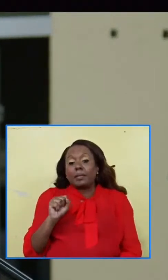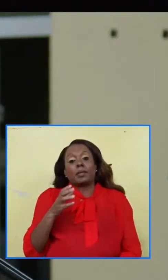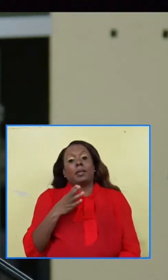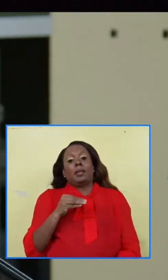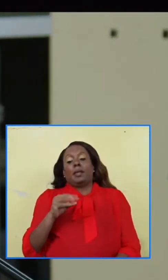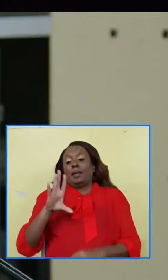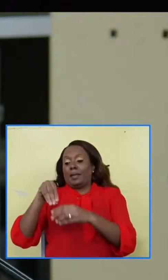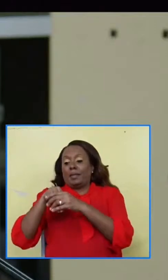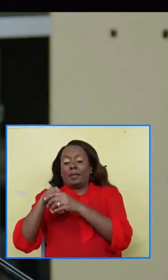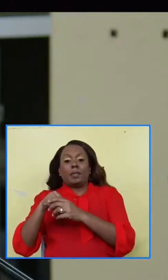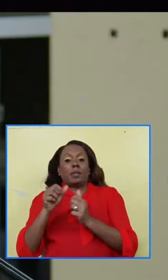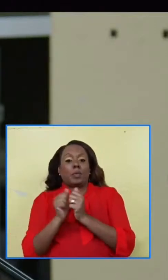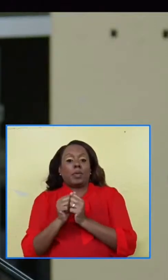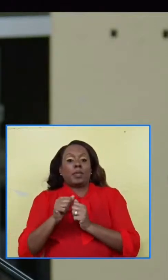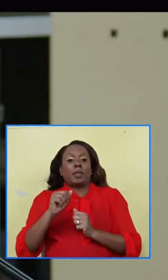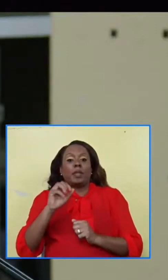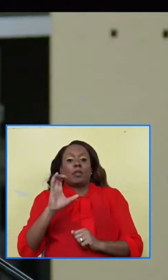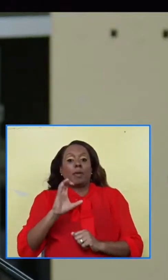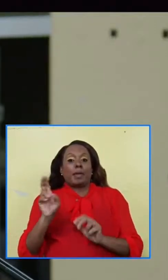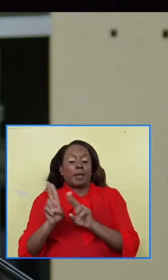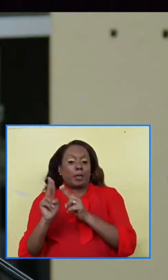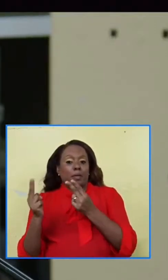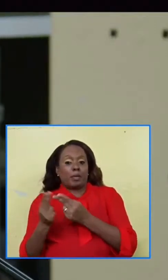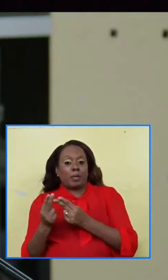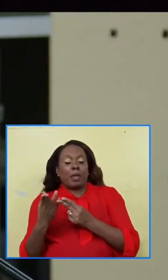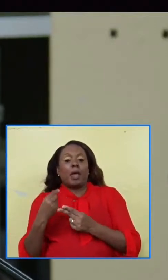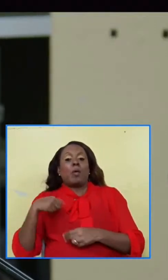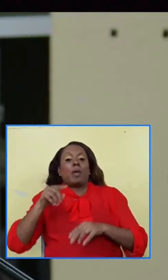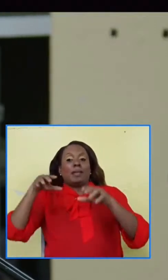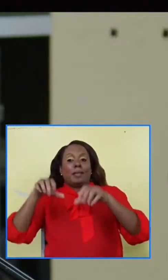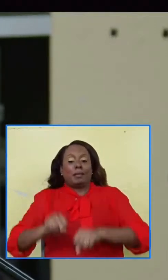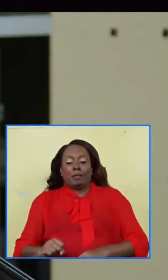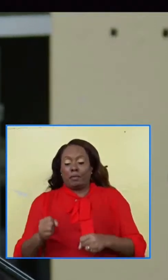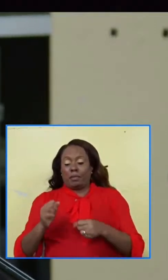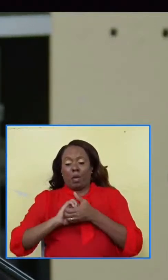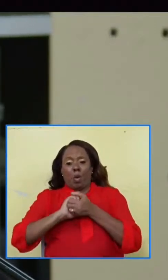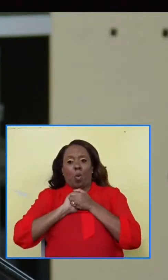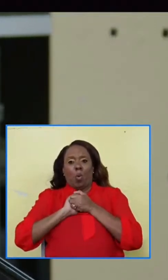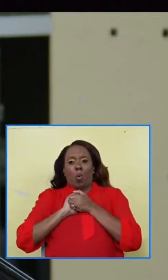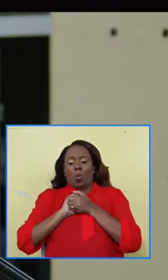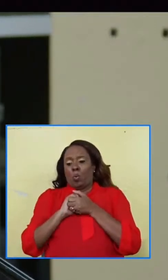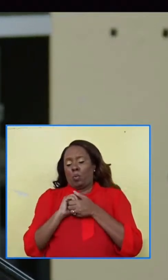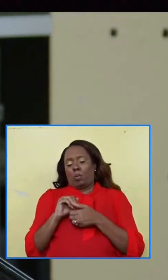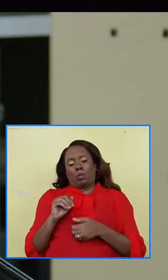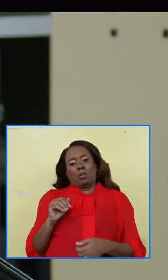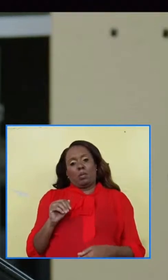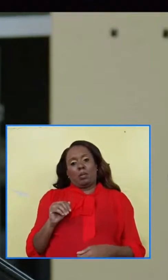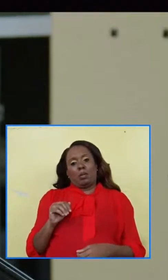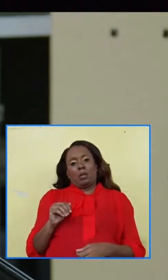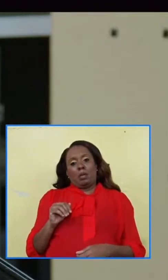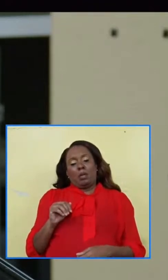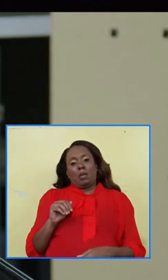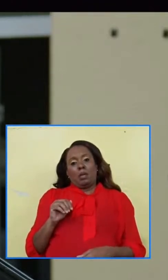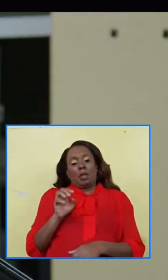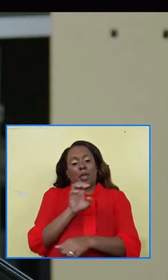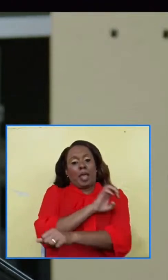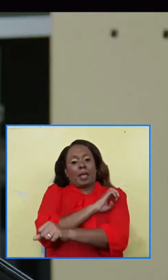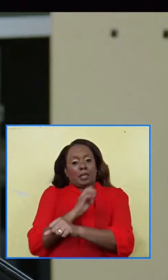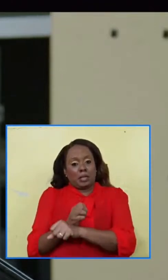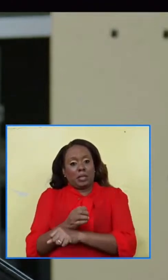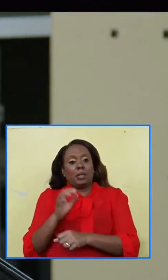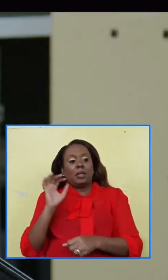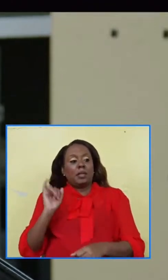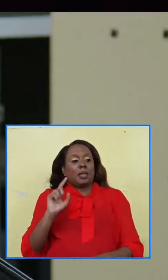take over and own alternative energy. And I'm telling you, it's the only thing I see now that